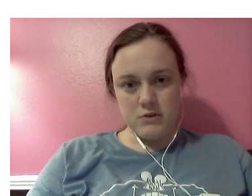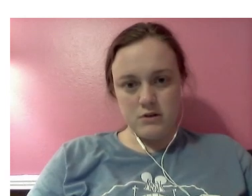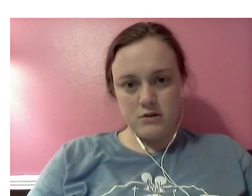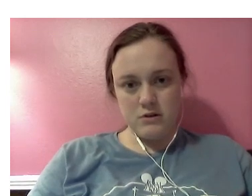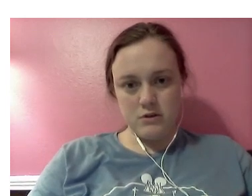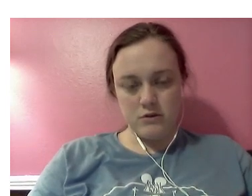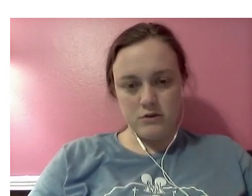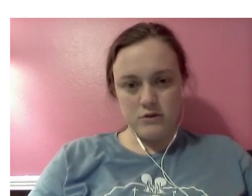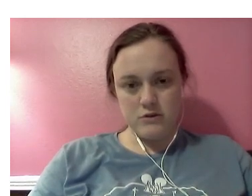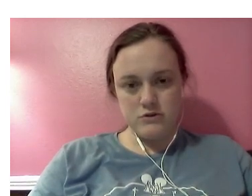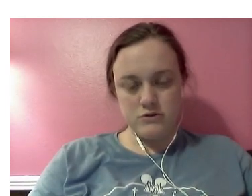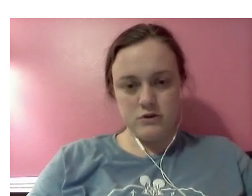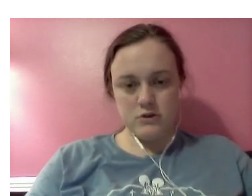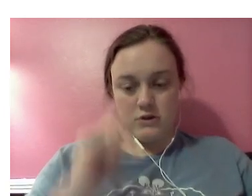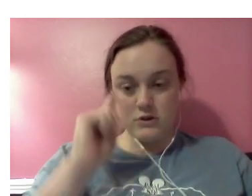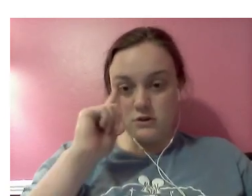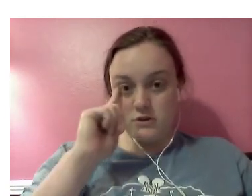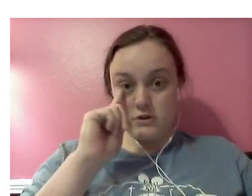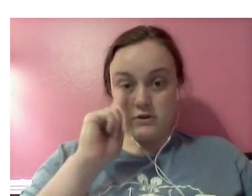Medium, large.